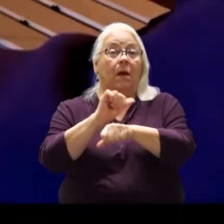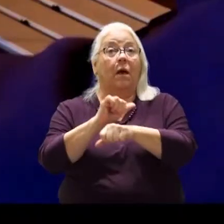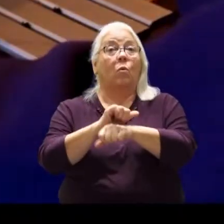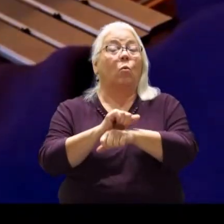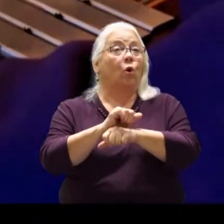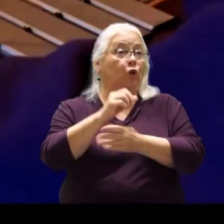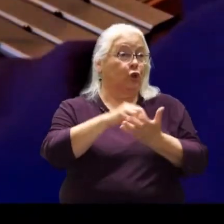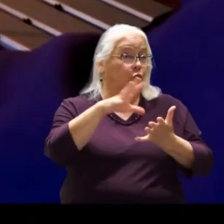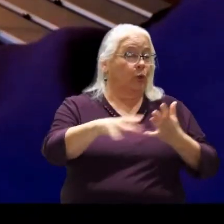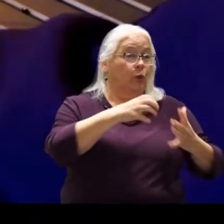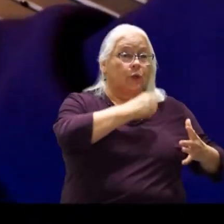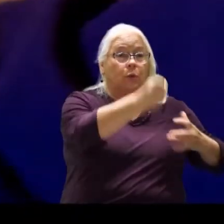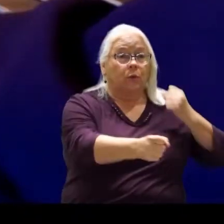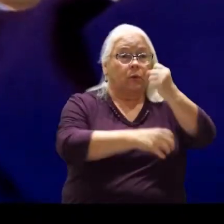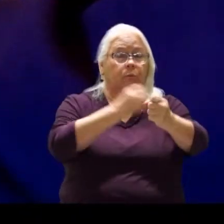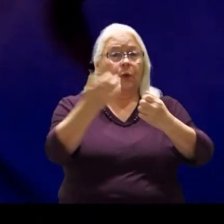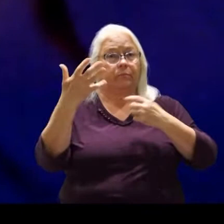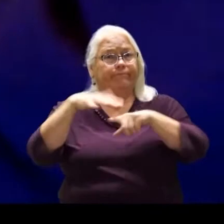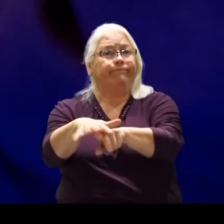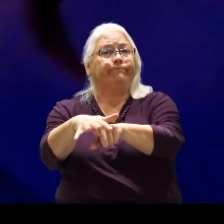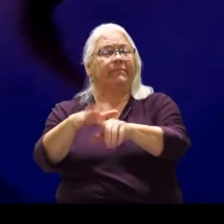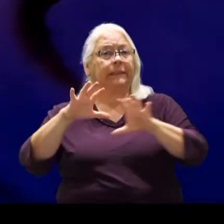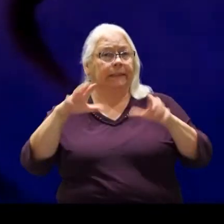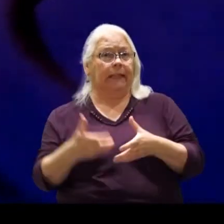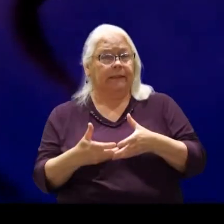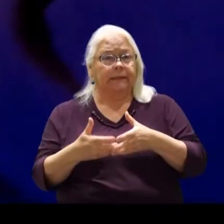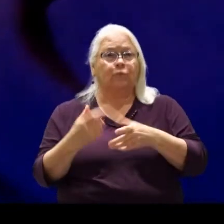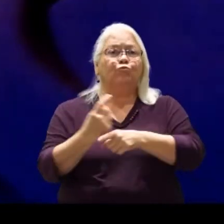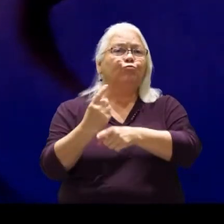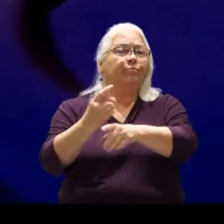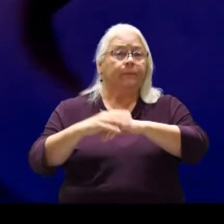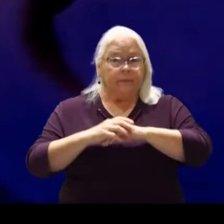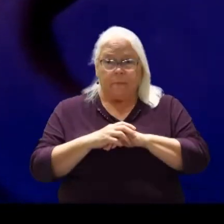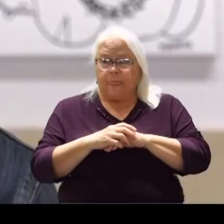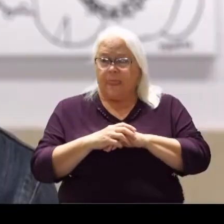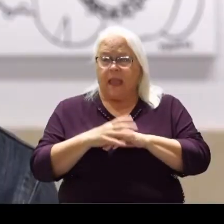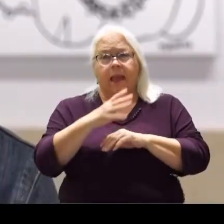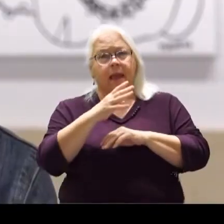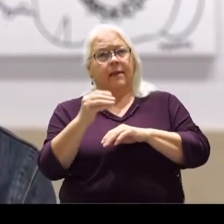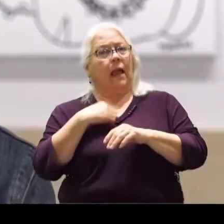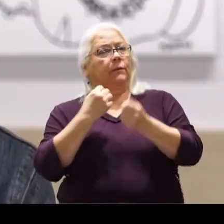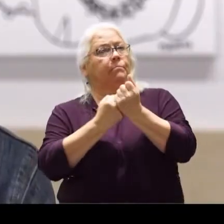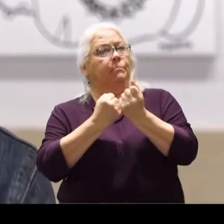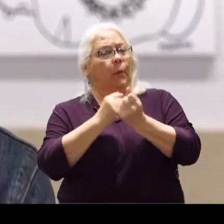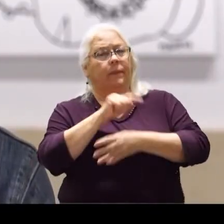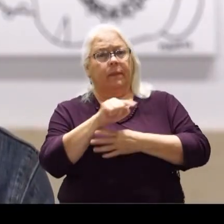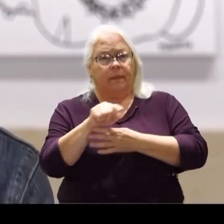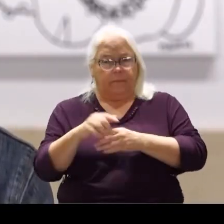to do with integrating, supporting students integrated in their regular classrooms.